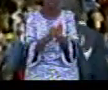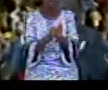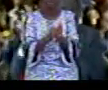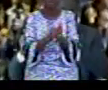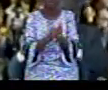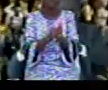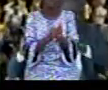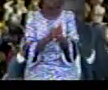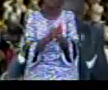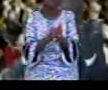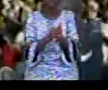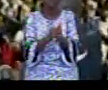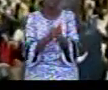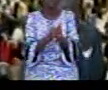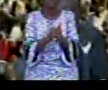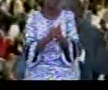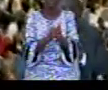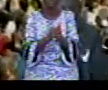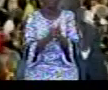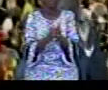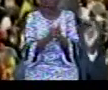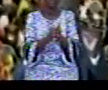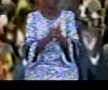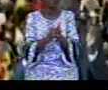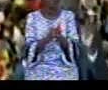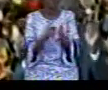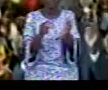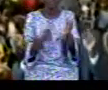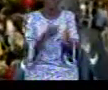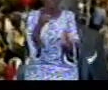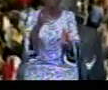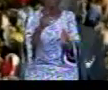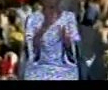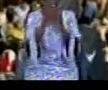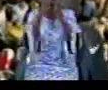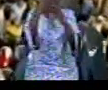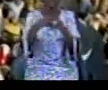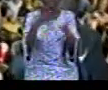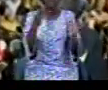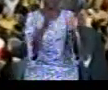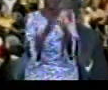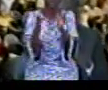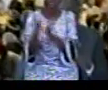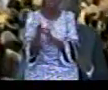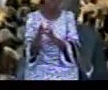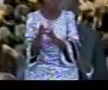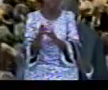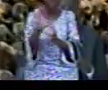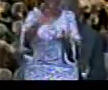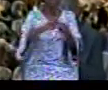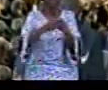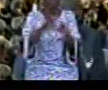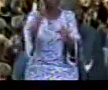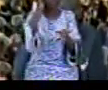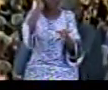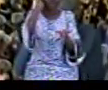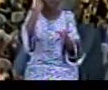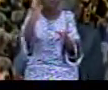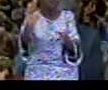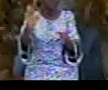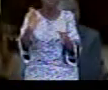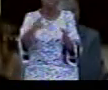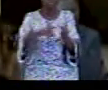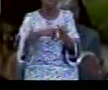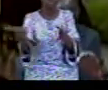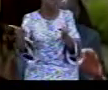hand the problem. Once you mention the name of Jesus, your problem will clear out of the